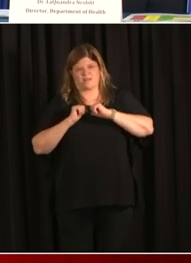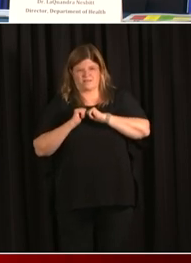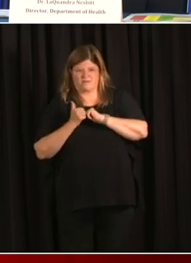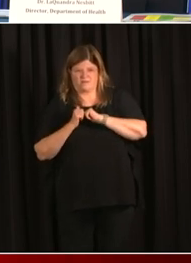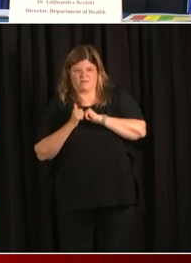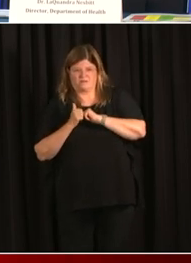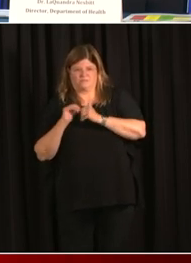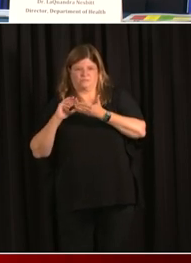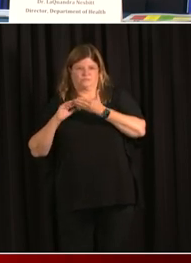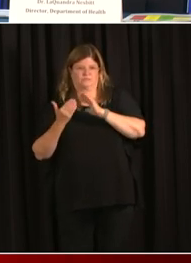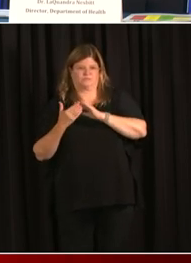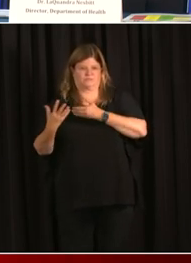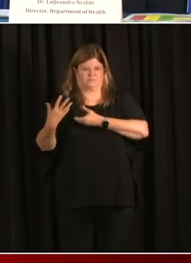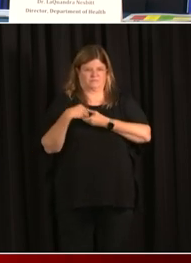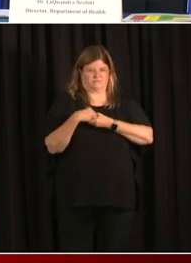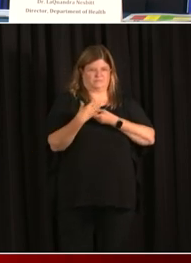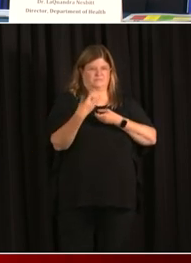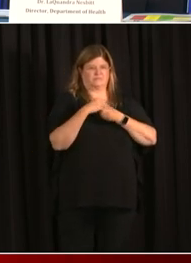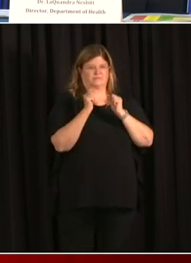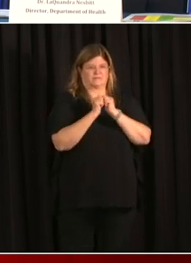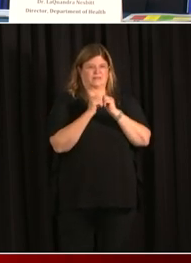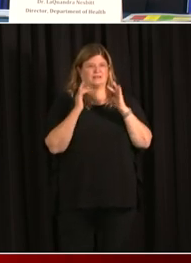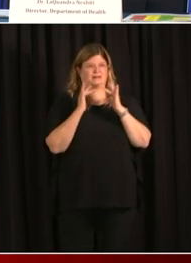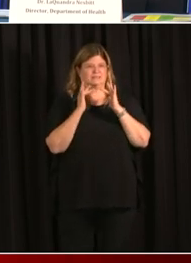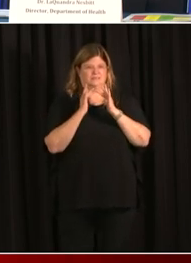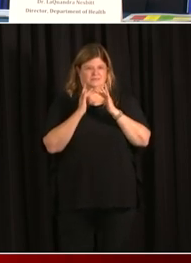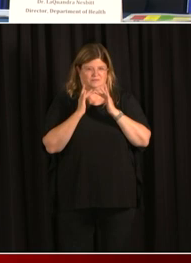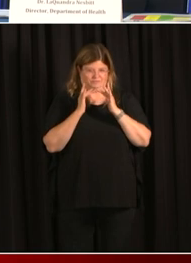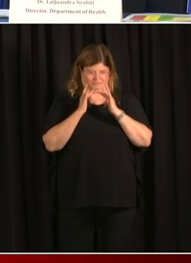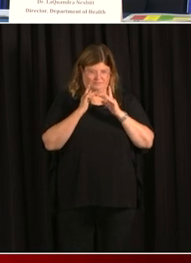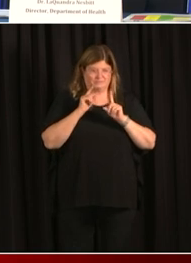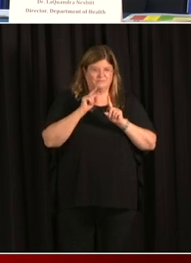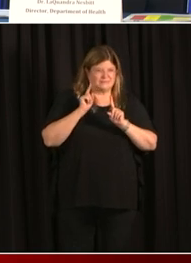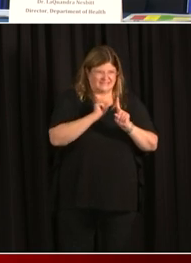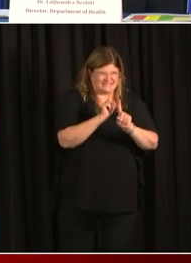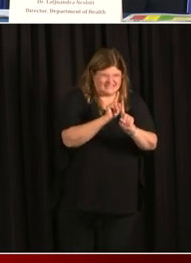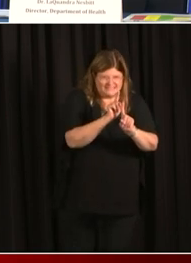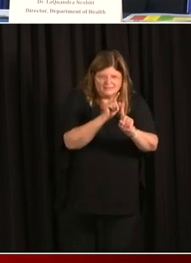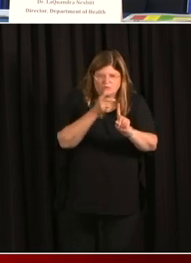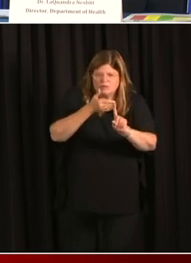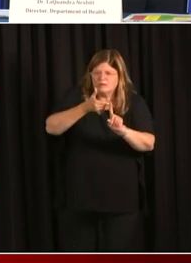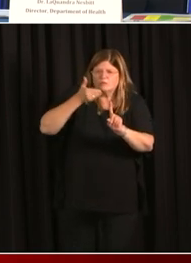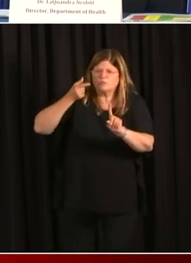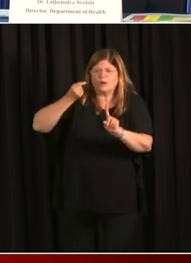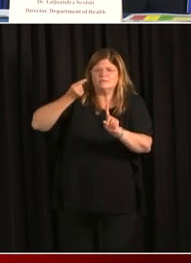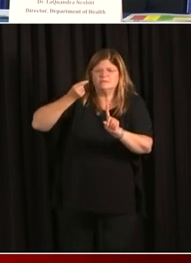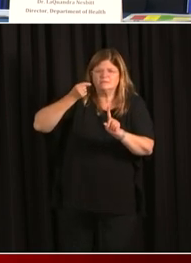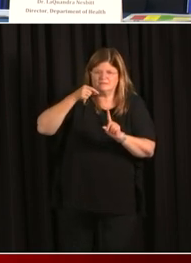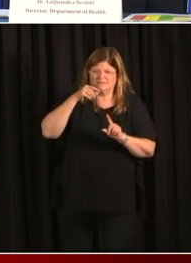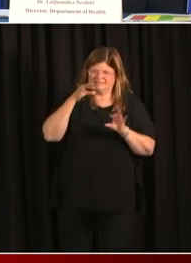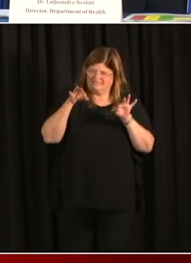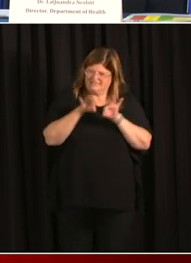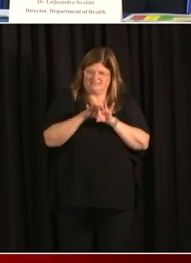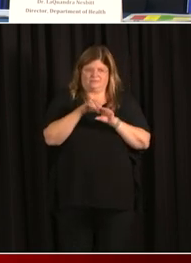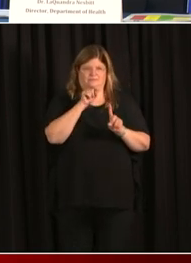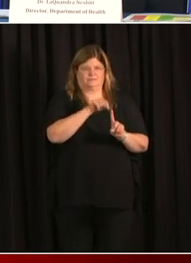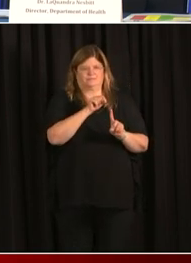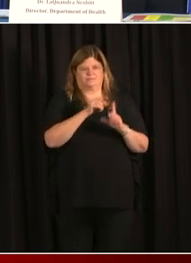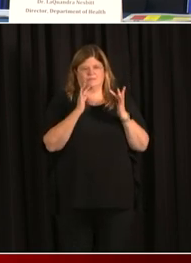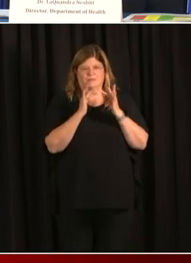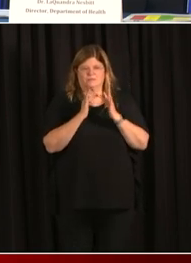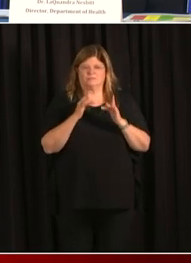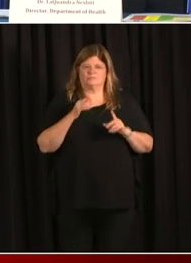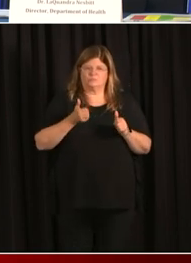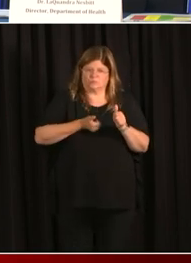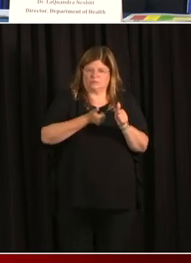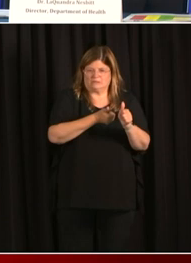community engages with the contact tracing process. And I'll talk a little bit more about that with the review